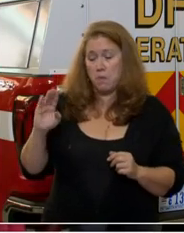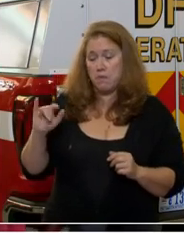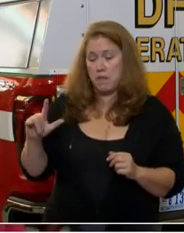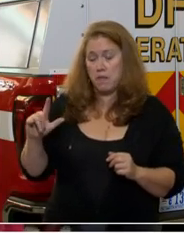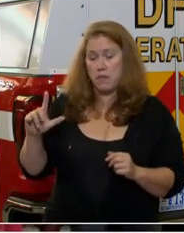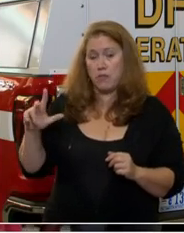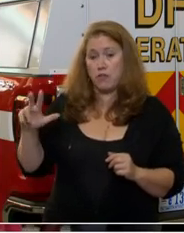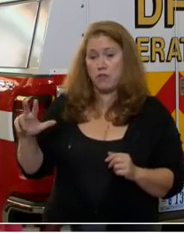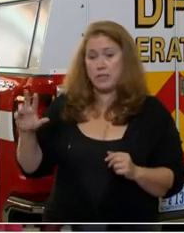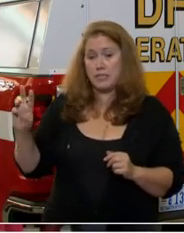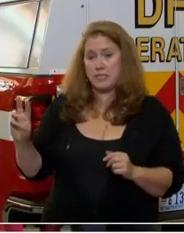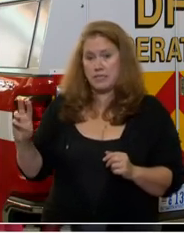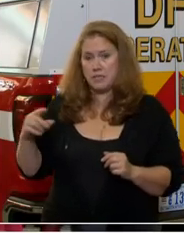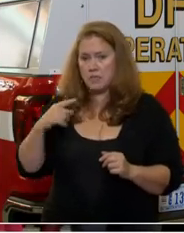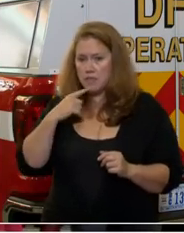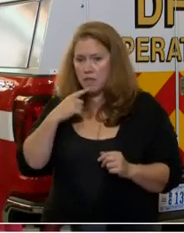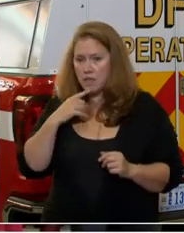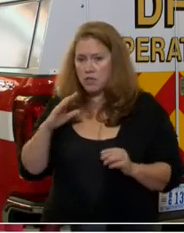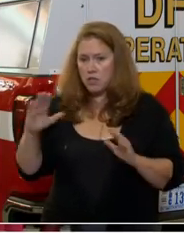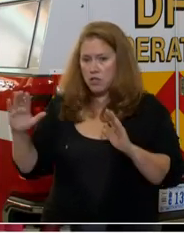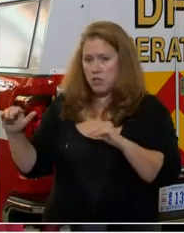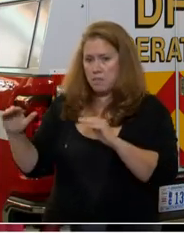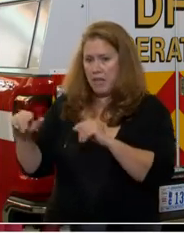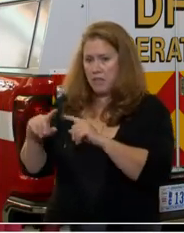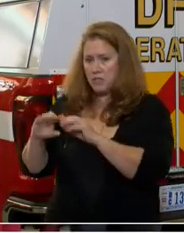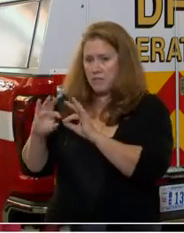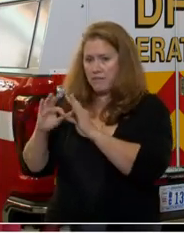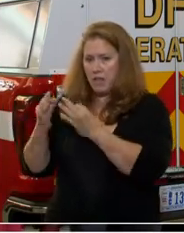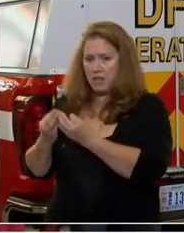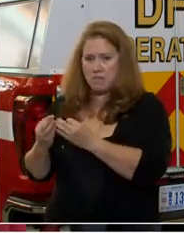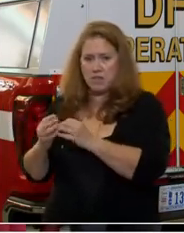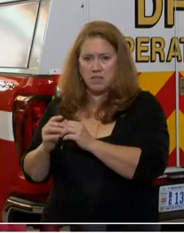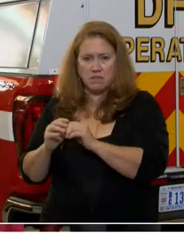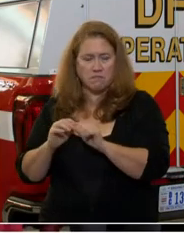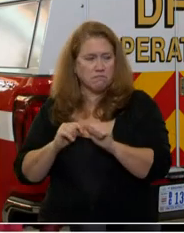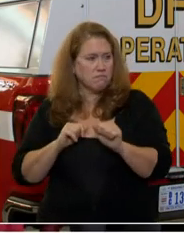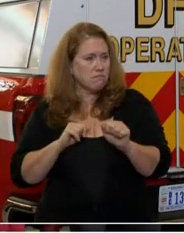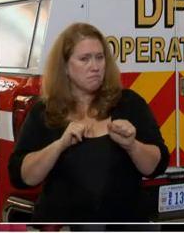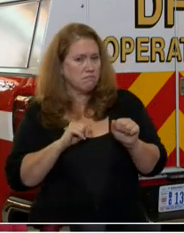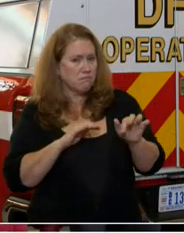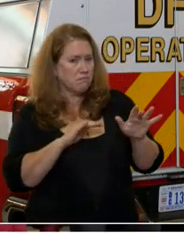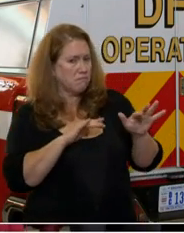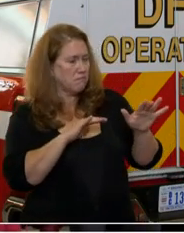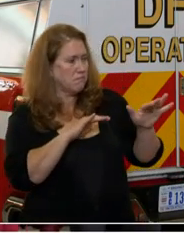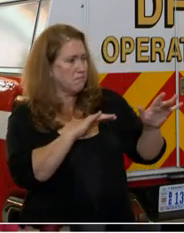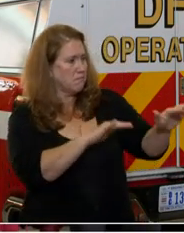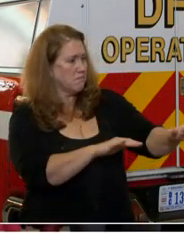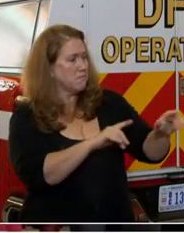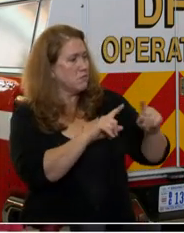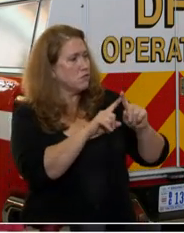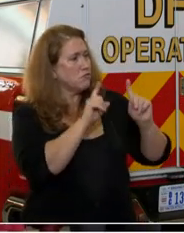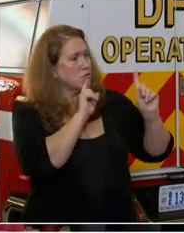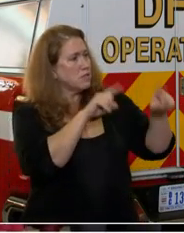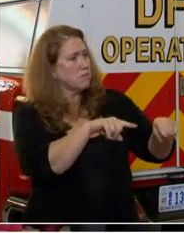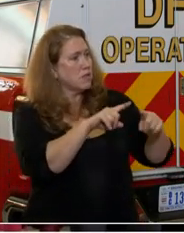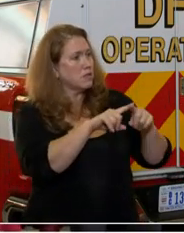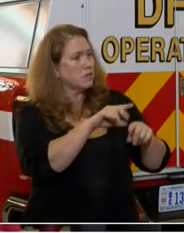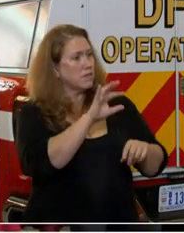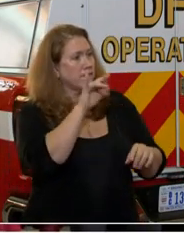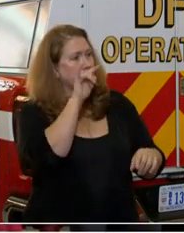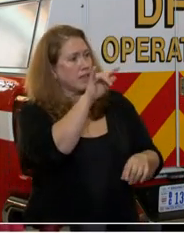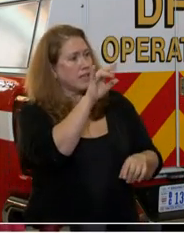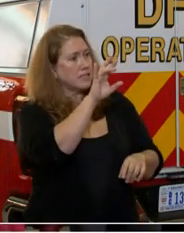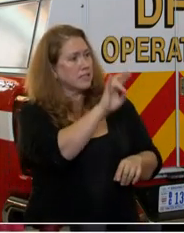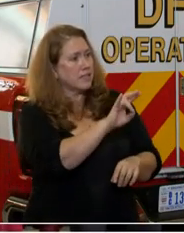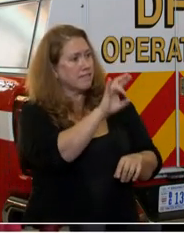Flight 77 struck the Pentagon. They set an example through their hard work and sacrifice. It makes me proud that those virtues